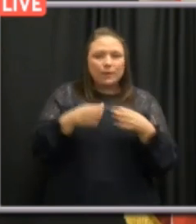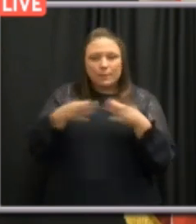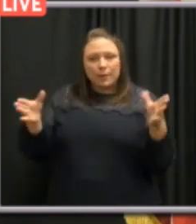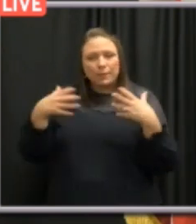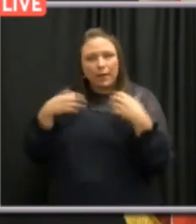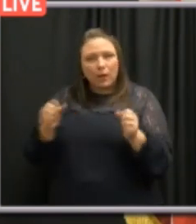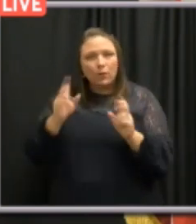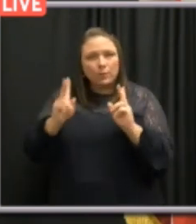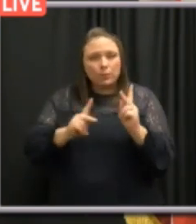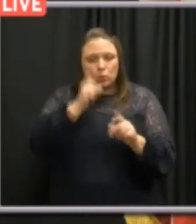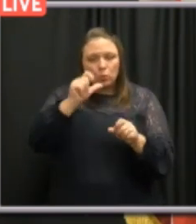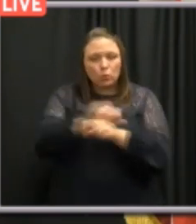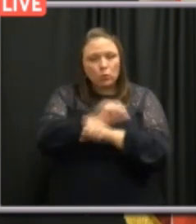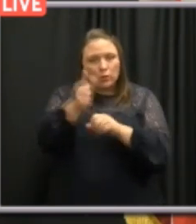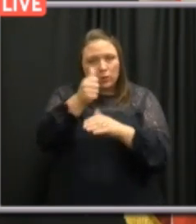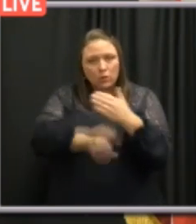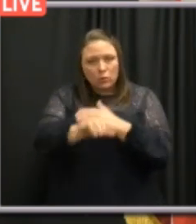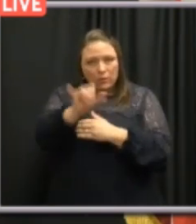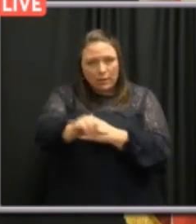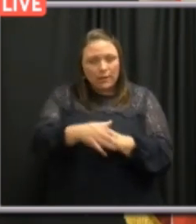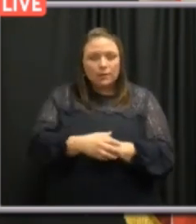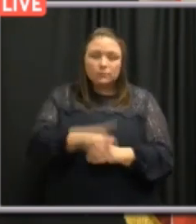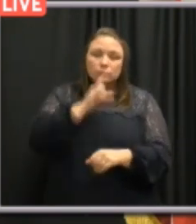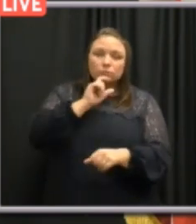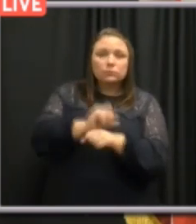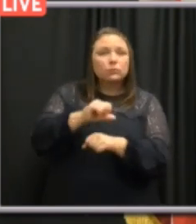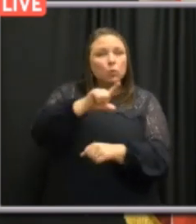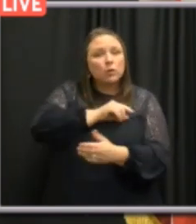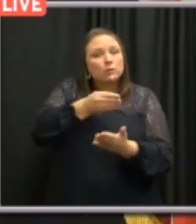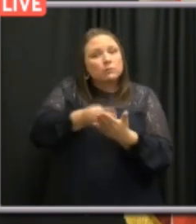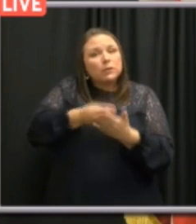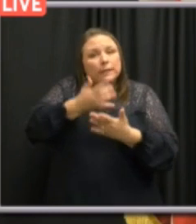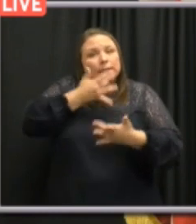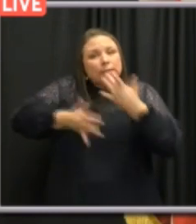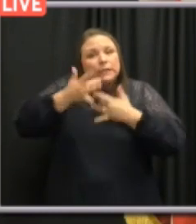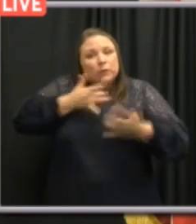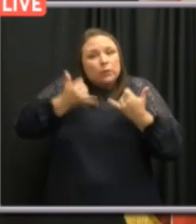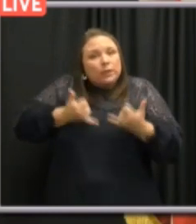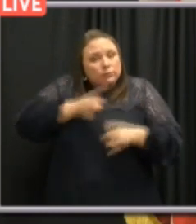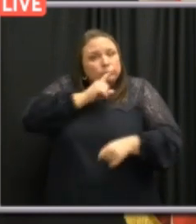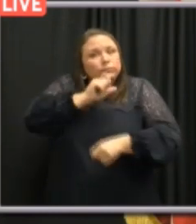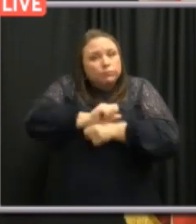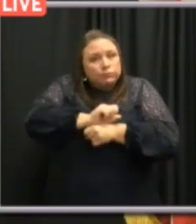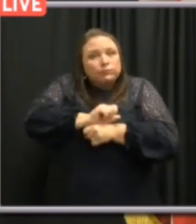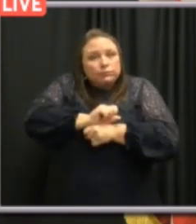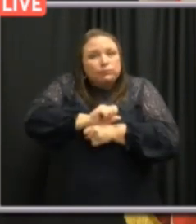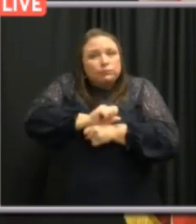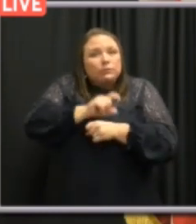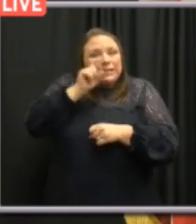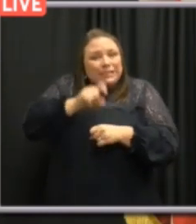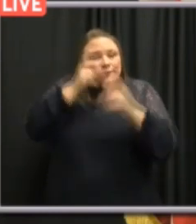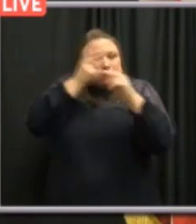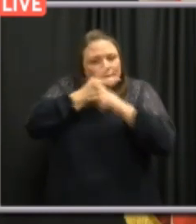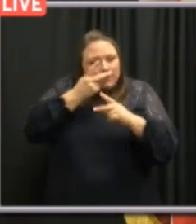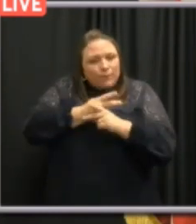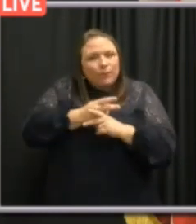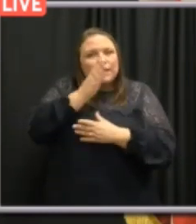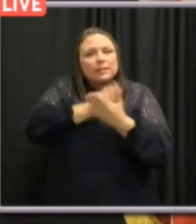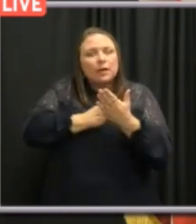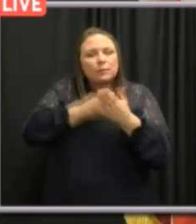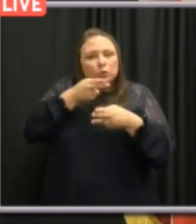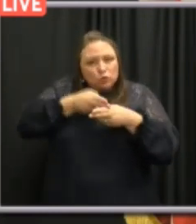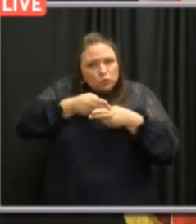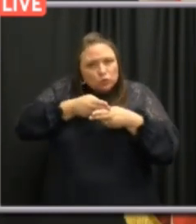And frankly, we are in a money pinch. We're going to have to make a lot of maybe